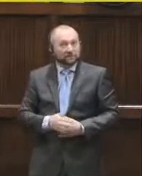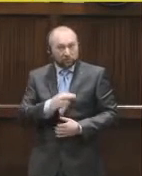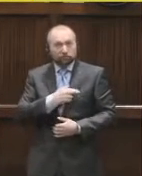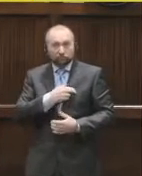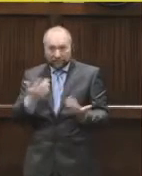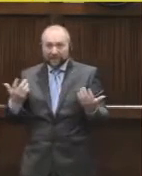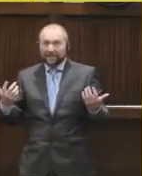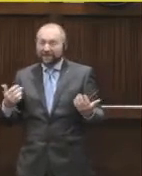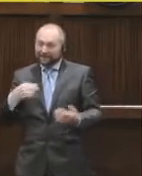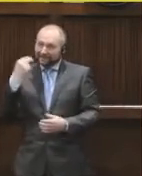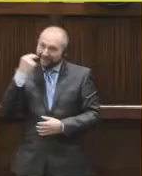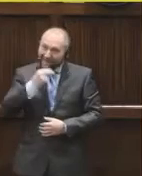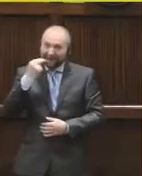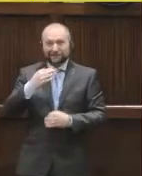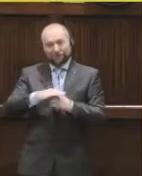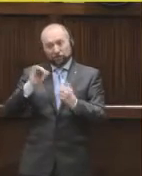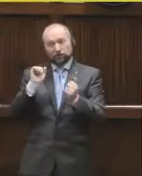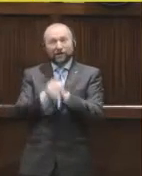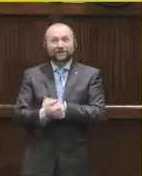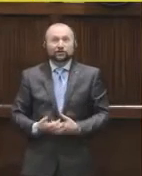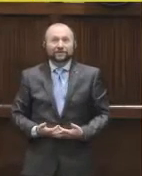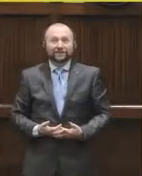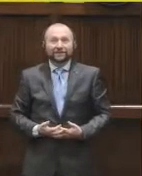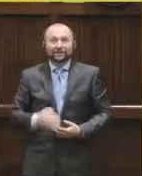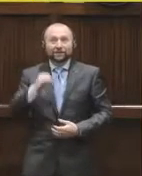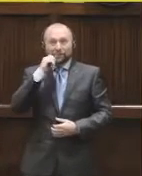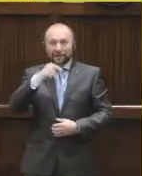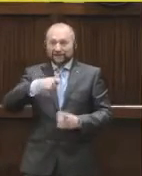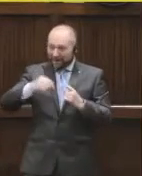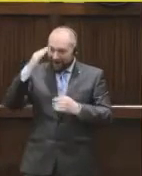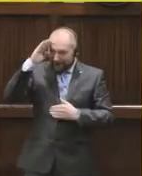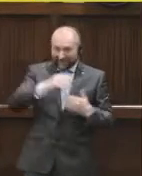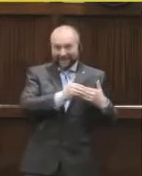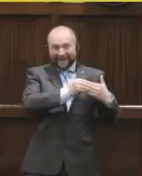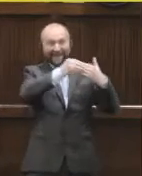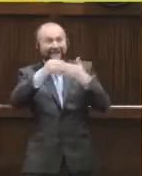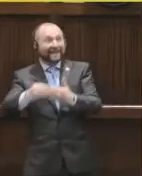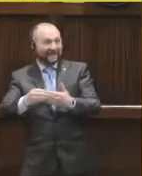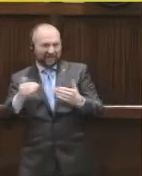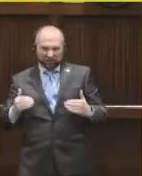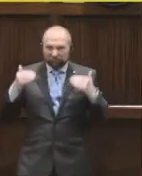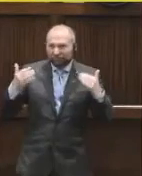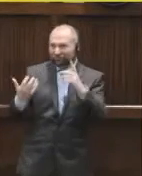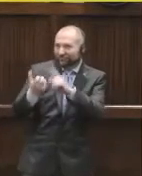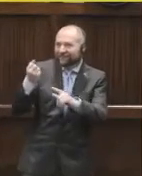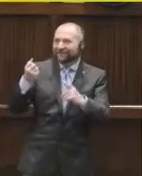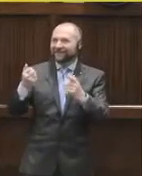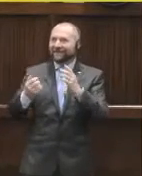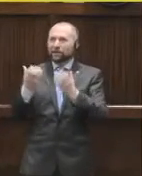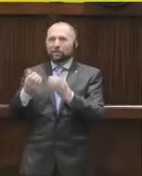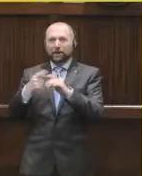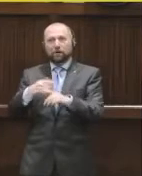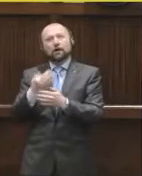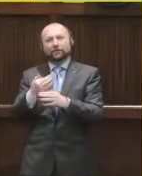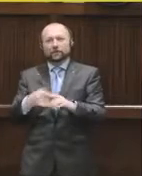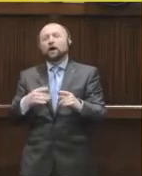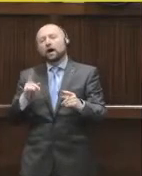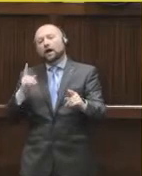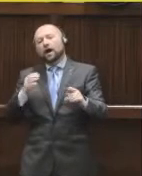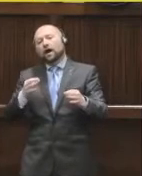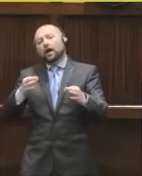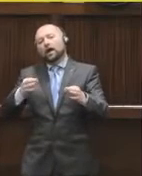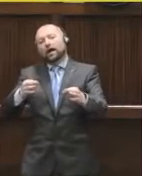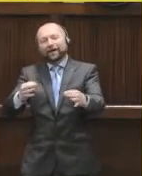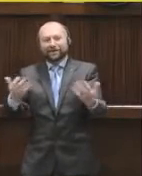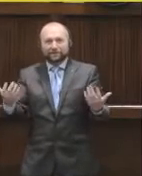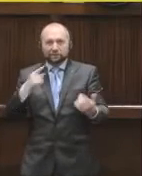incredibly nice change for us to be in the forefront rather than dragging up the rear as we so often are. And I